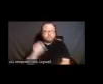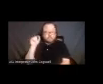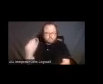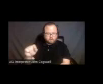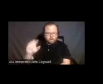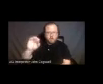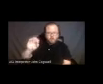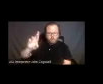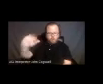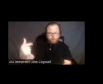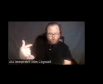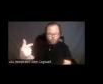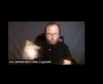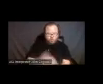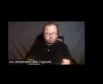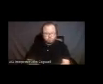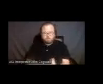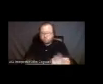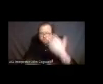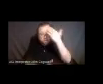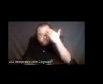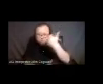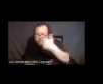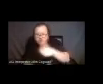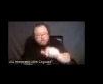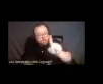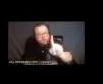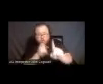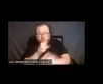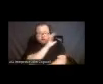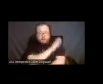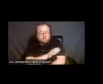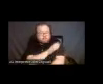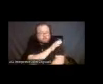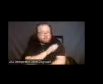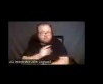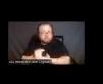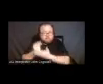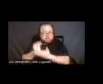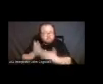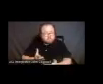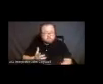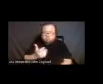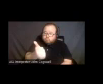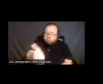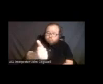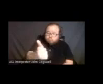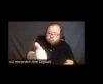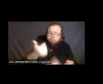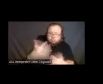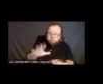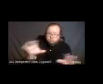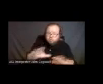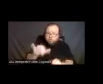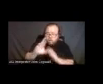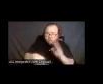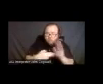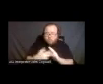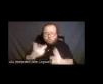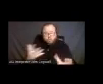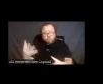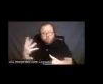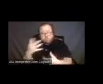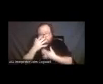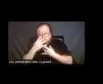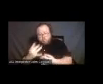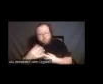rivcospc.org. So if you know anybody who is a clinical therapist, or if you are yourself and you're interested in the possibility of providing that